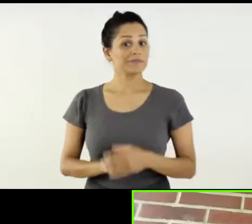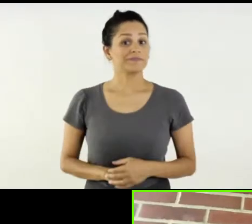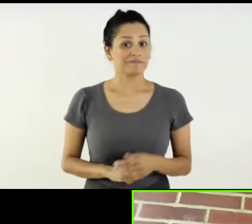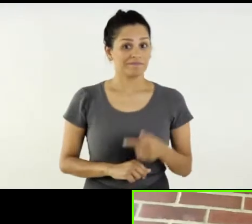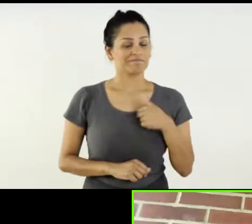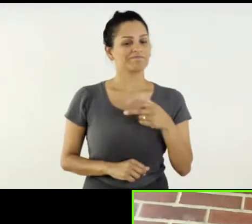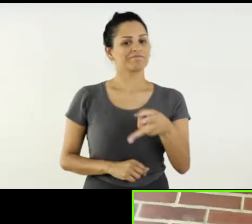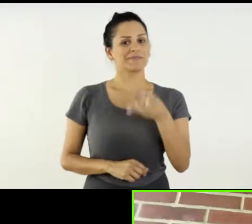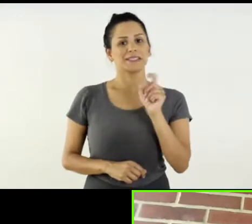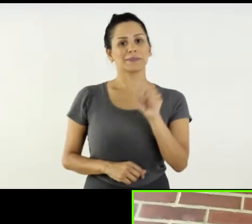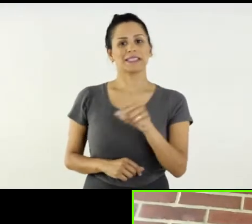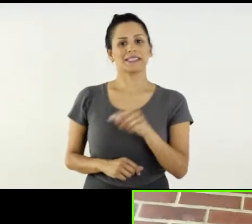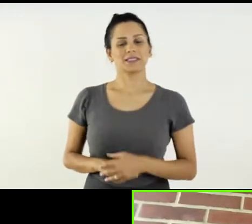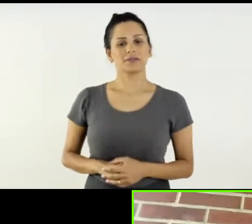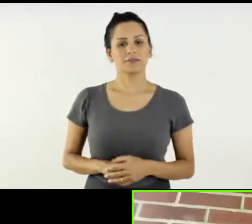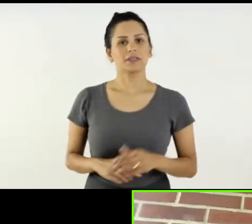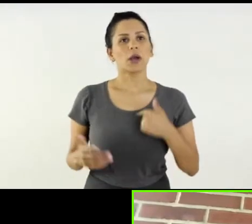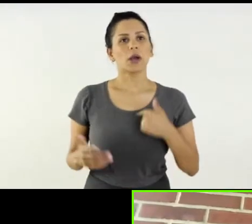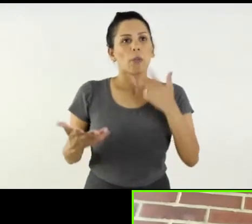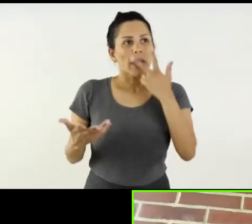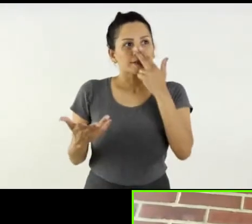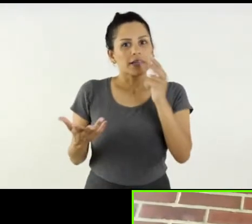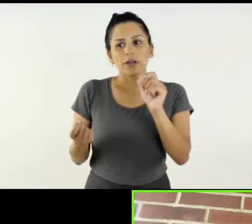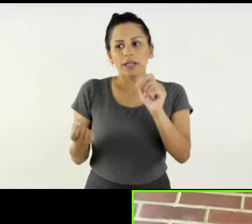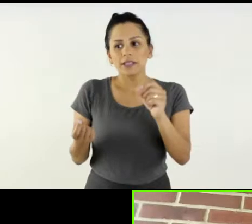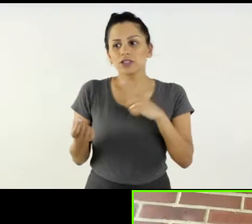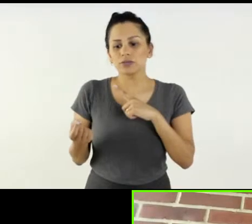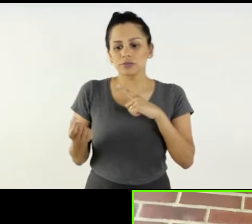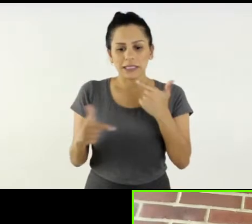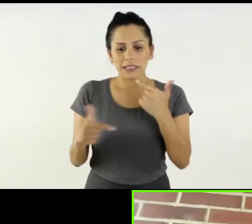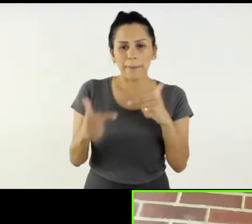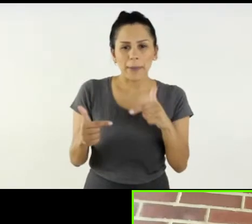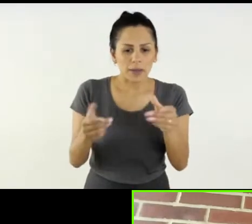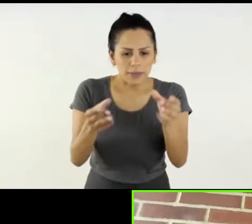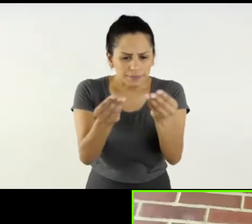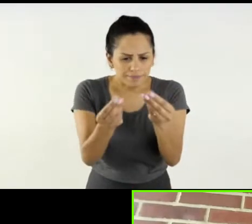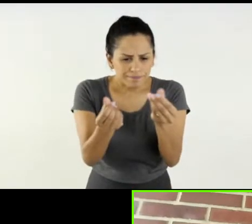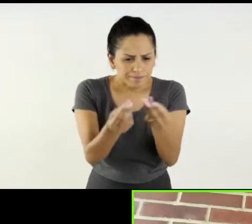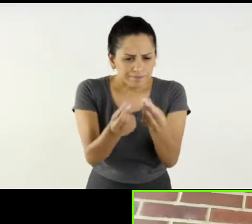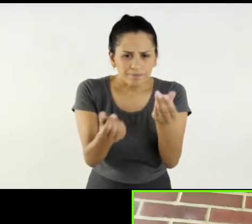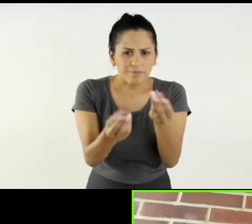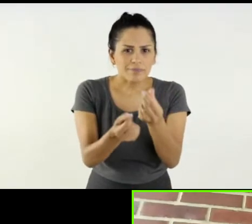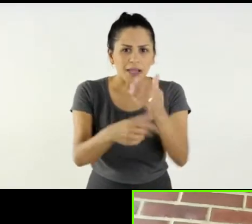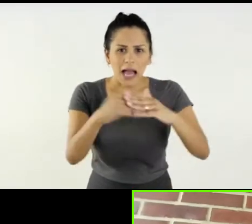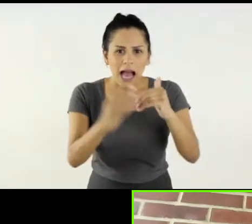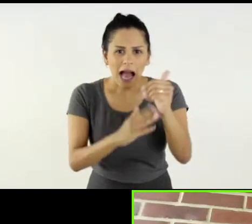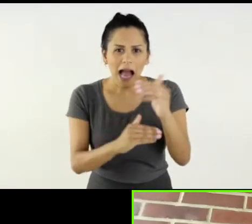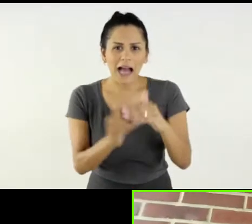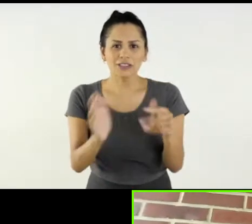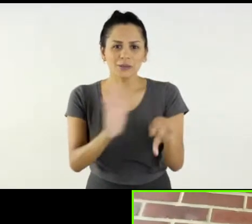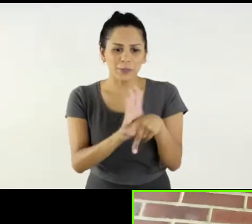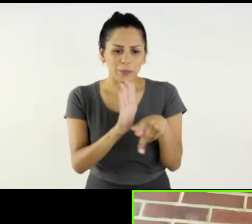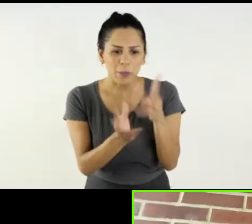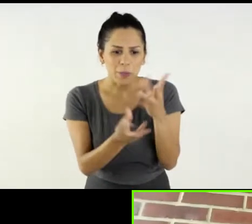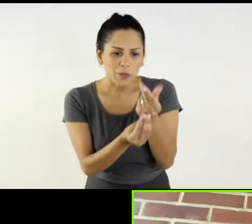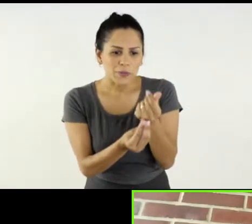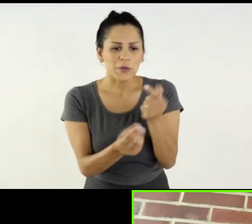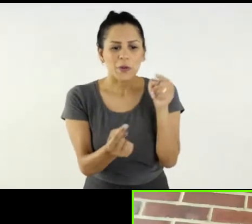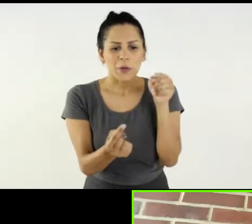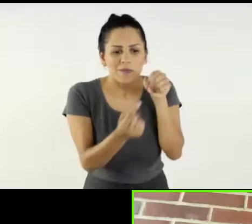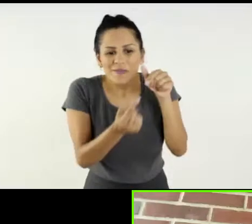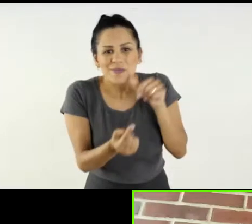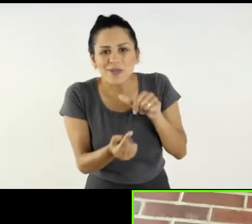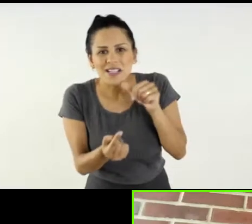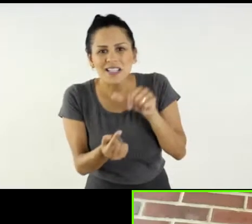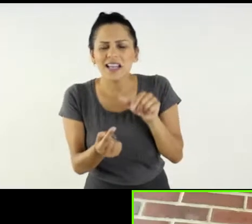feminized, with the work that women do, with the work that children do. And I didn't take it thereby seriously as the